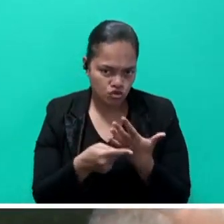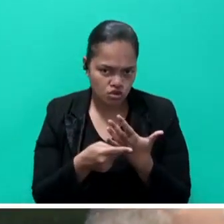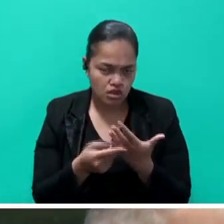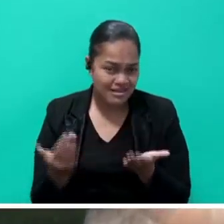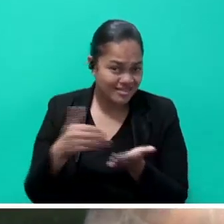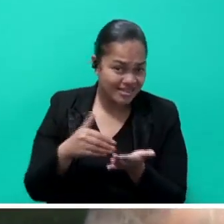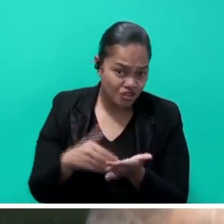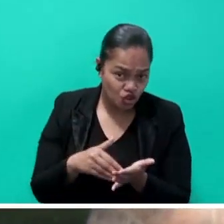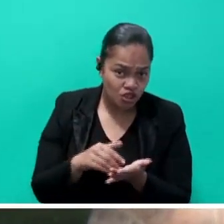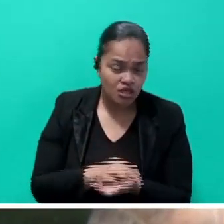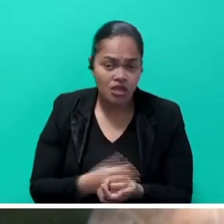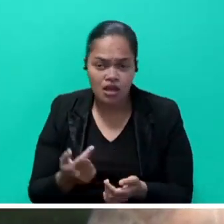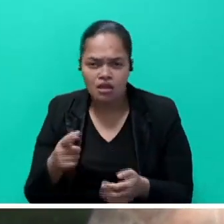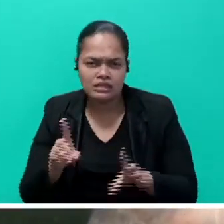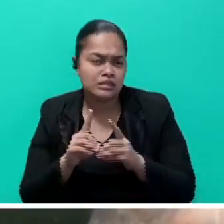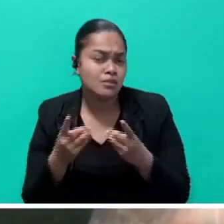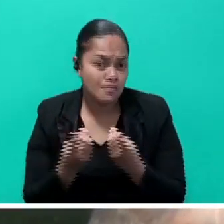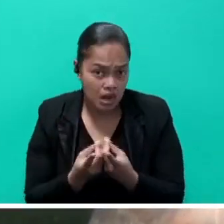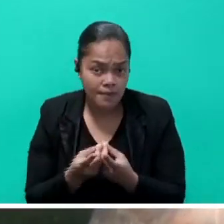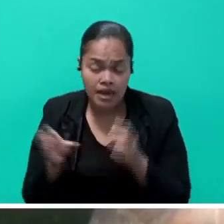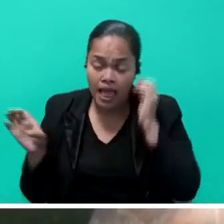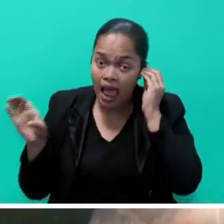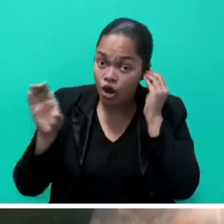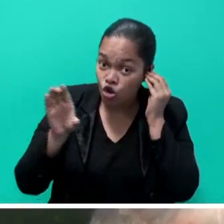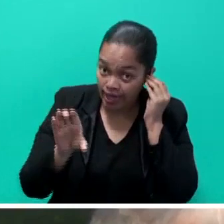Additionally, the Department has allocated